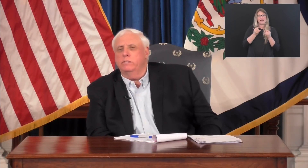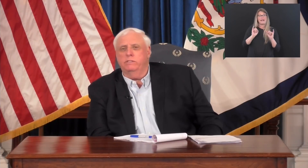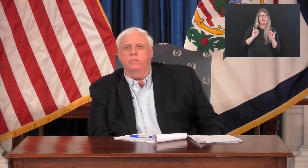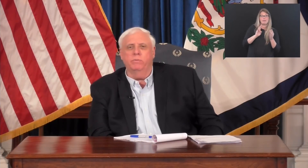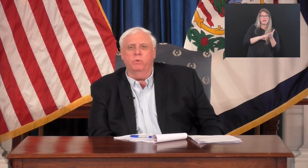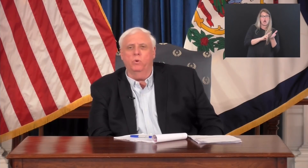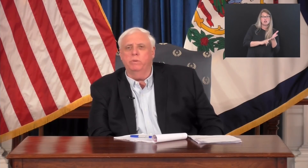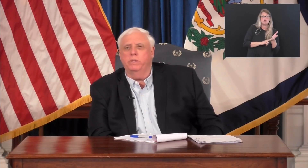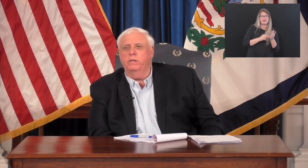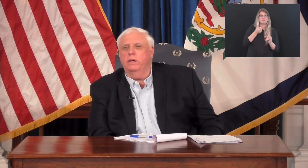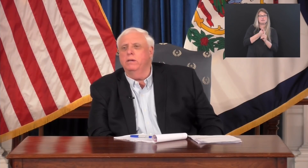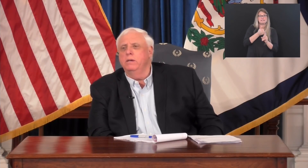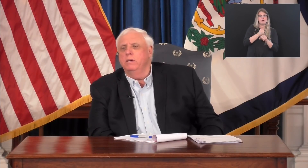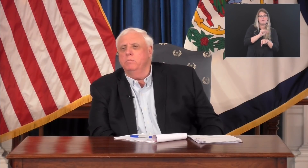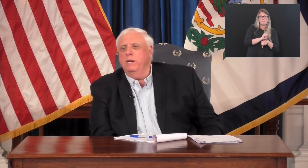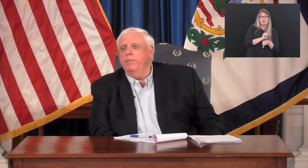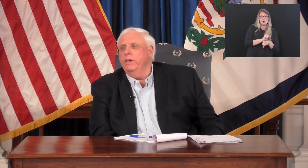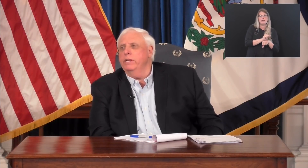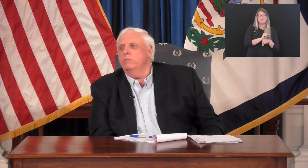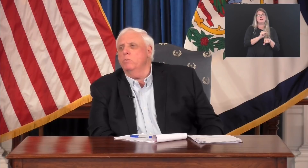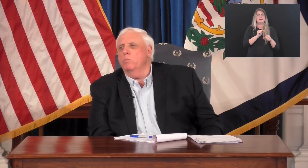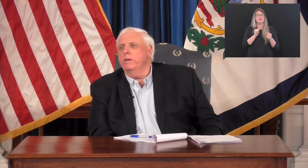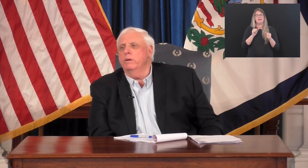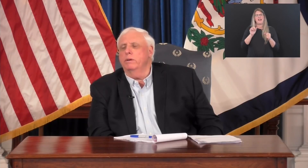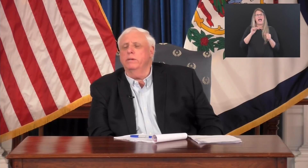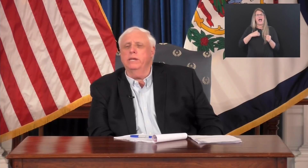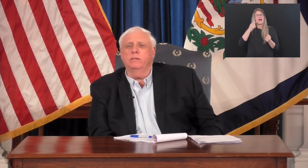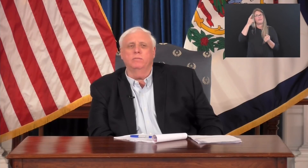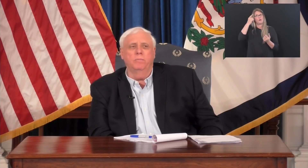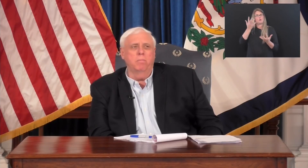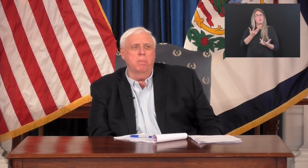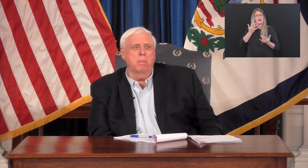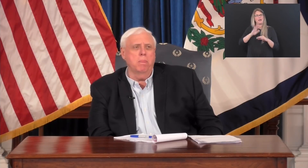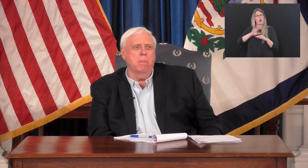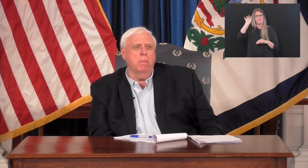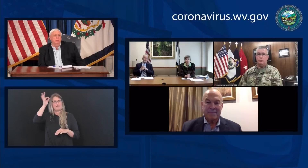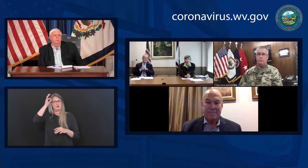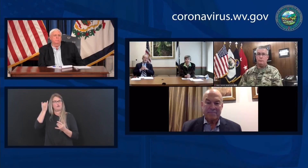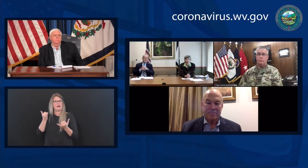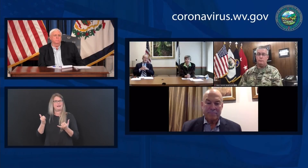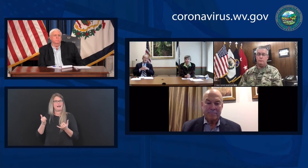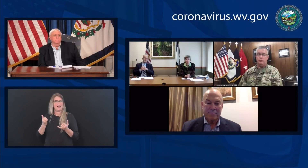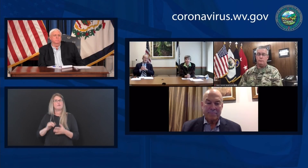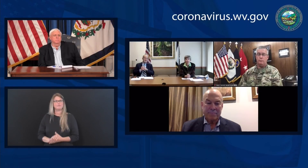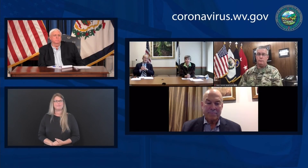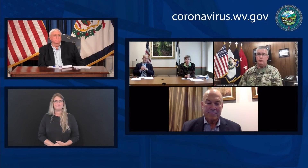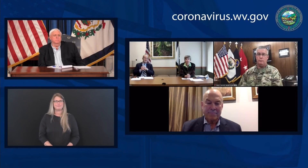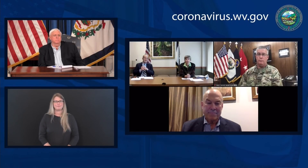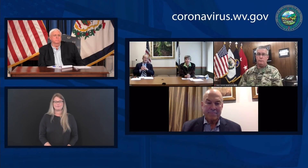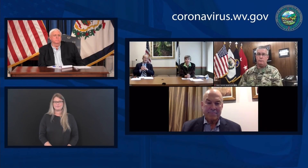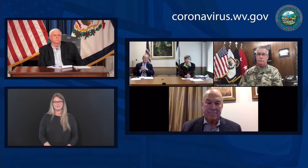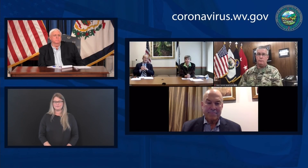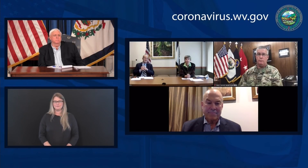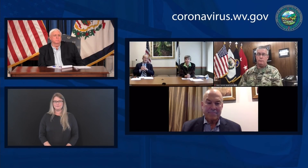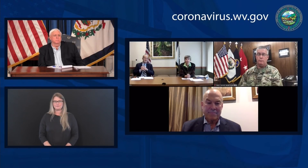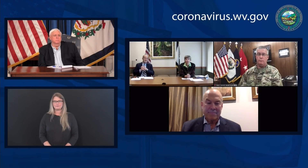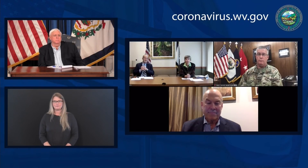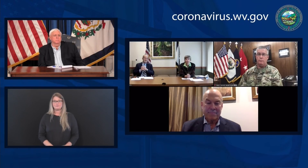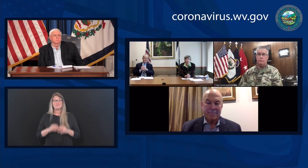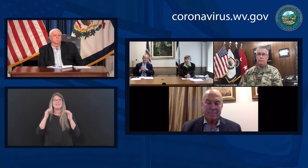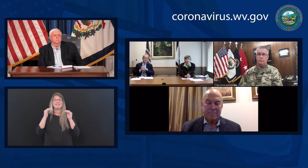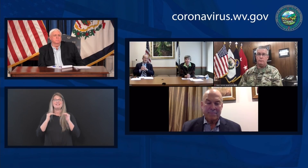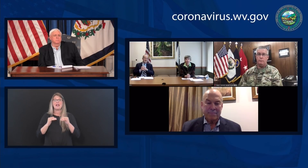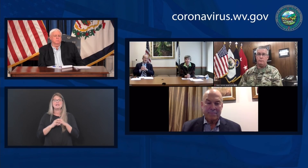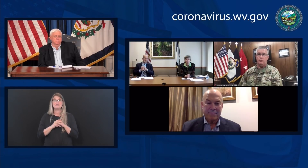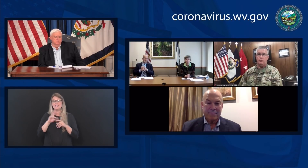contractors and the self-employed, but I think that's who we're waiting on that. Okay, thanks. Stephen. Up next,